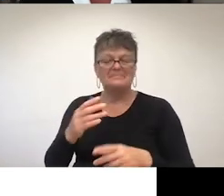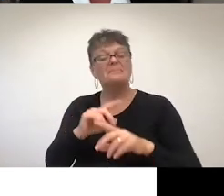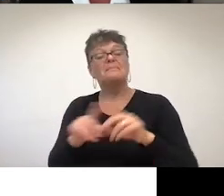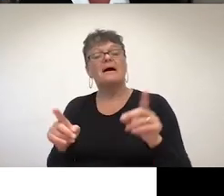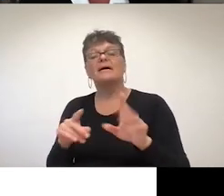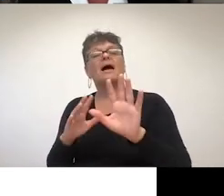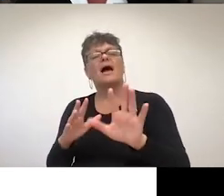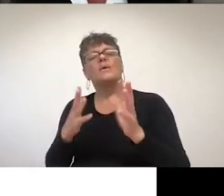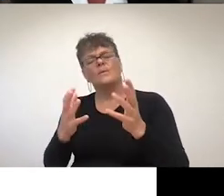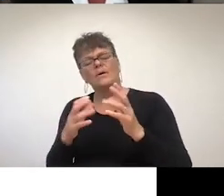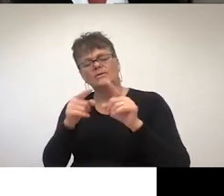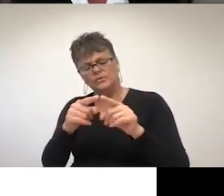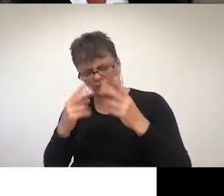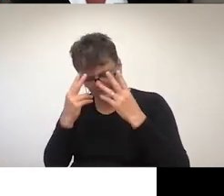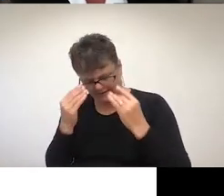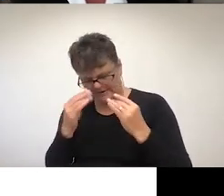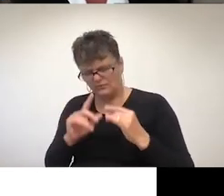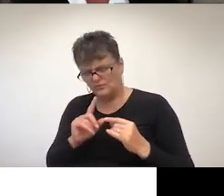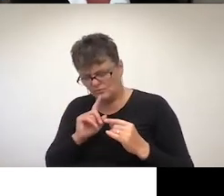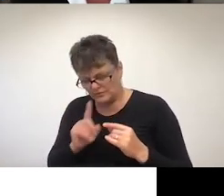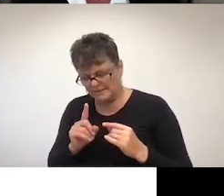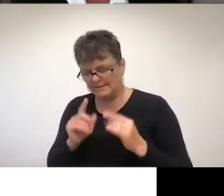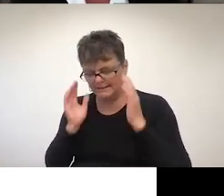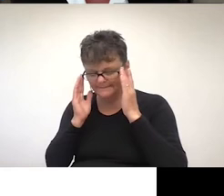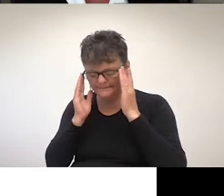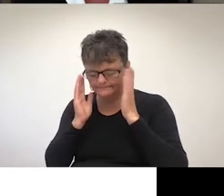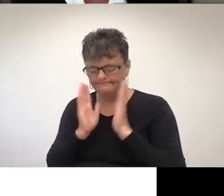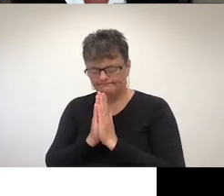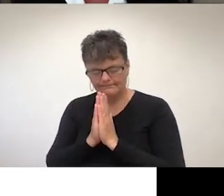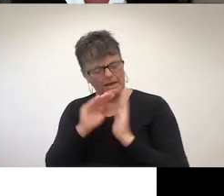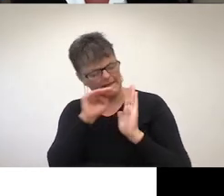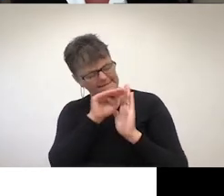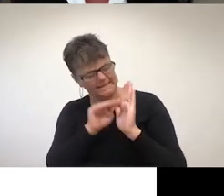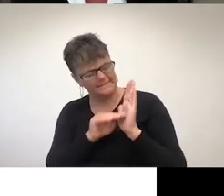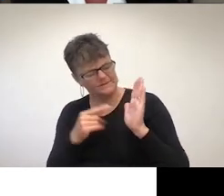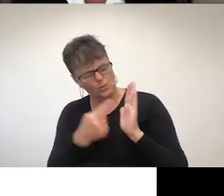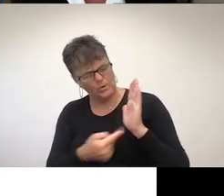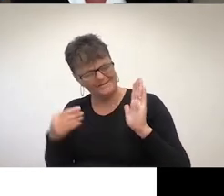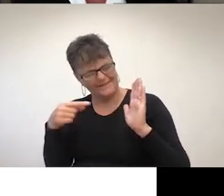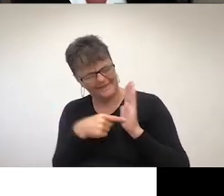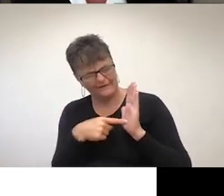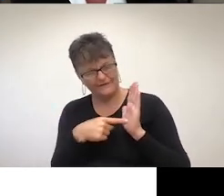intentional in the way that we structure what is in the syllabus and is what we have put there